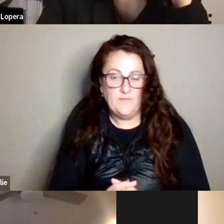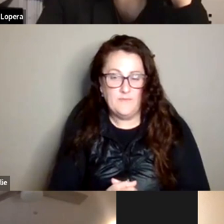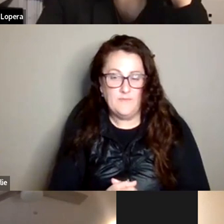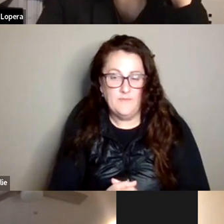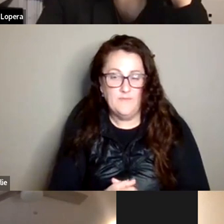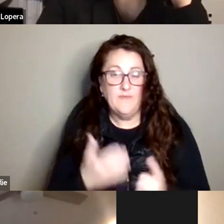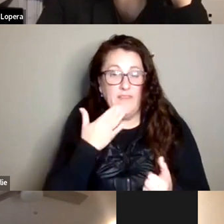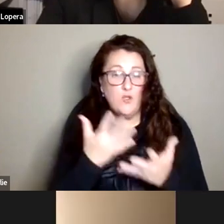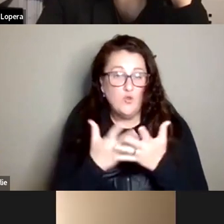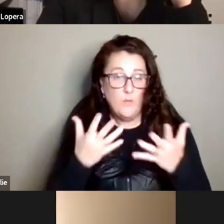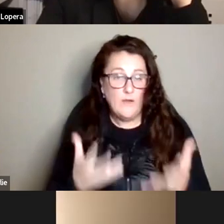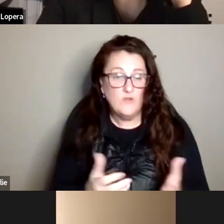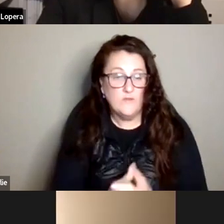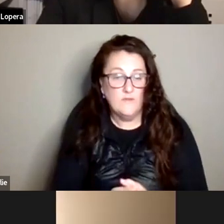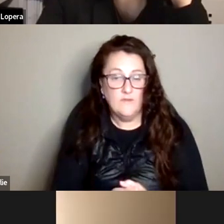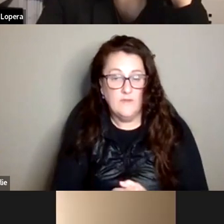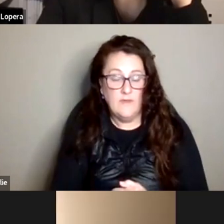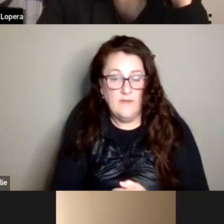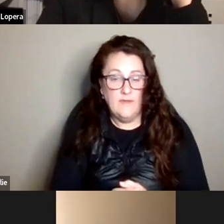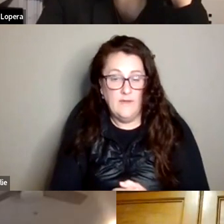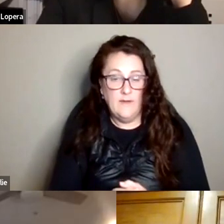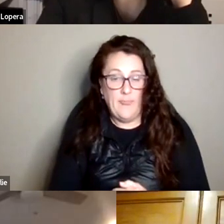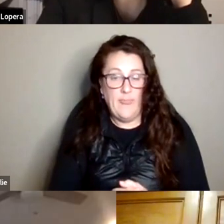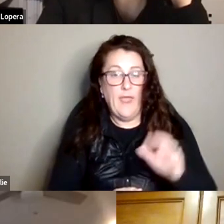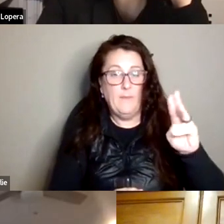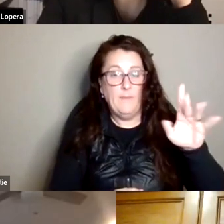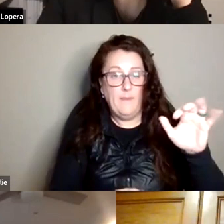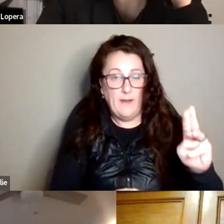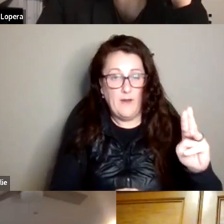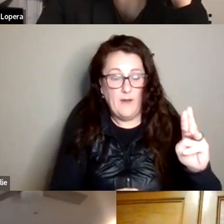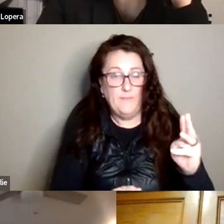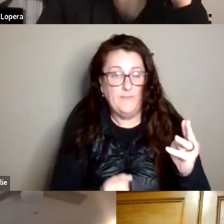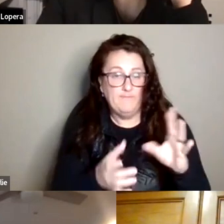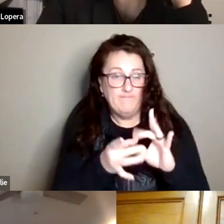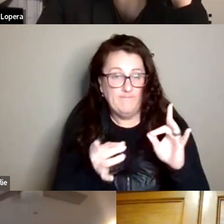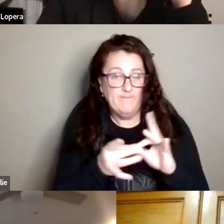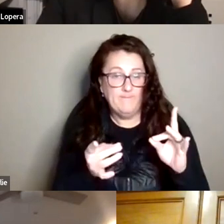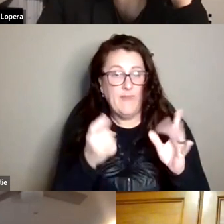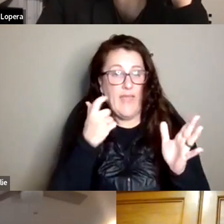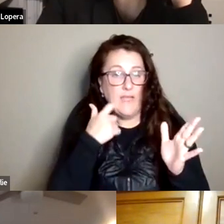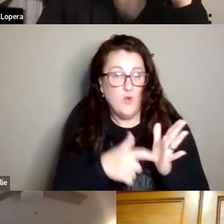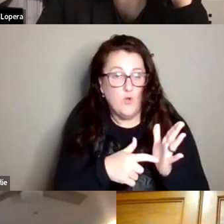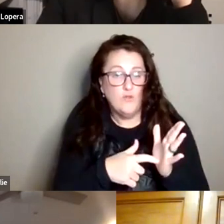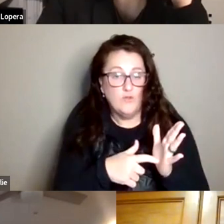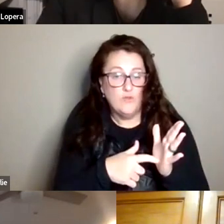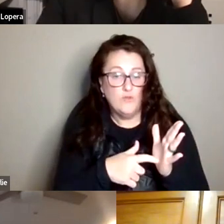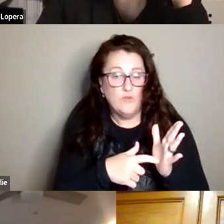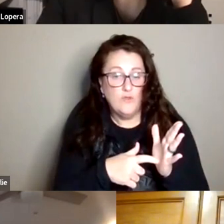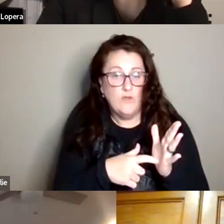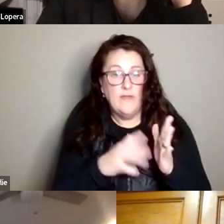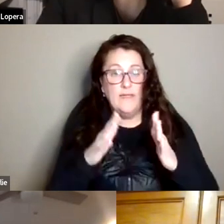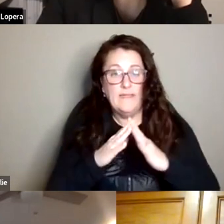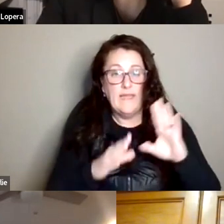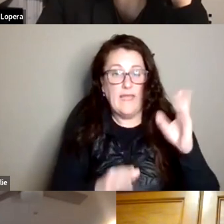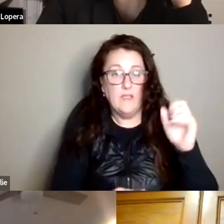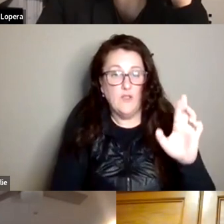Thank you so much. I want to take this opportunity to acknowledge District 2 City Councilor